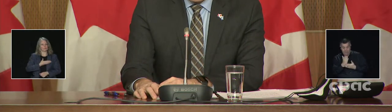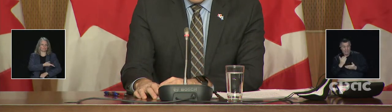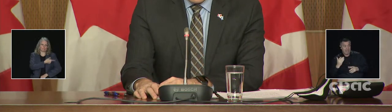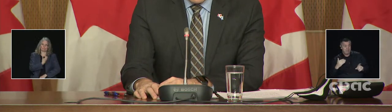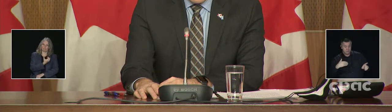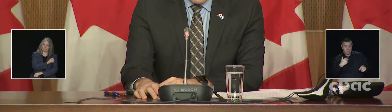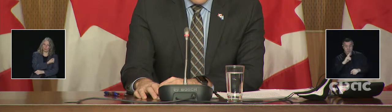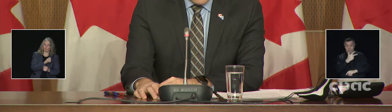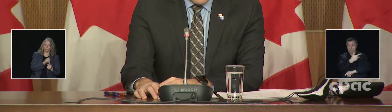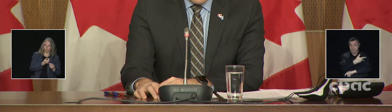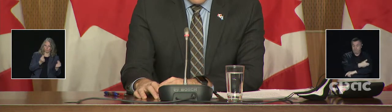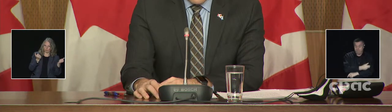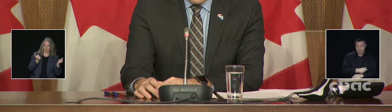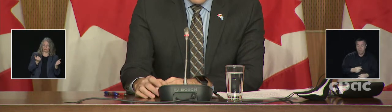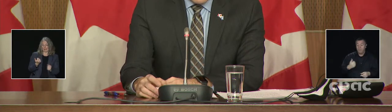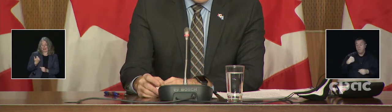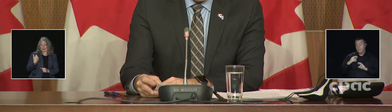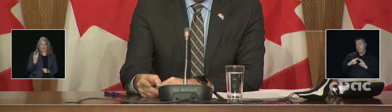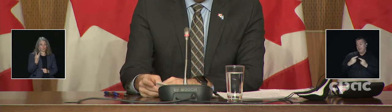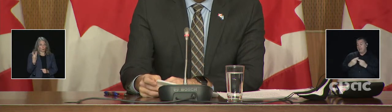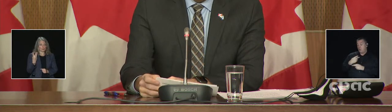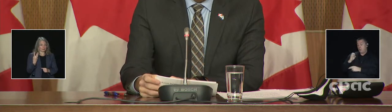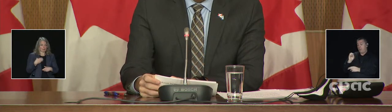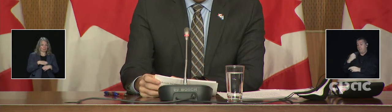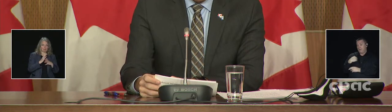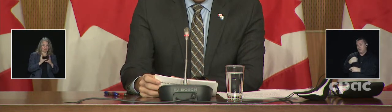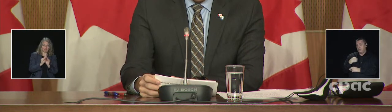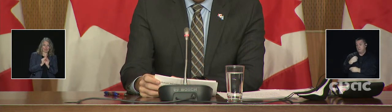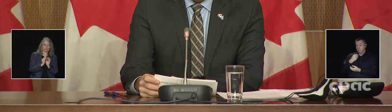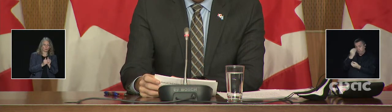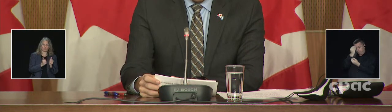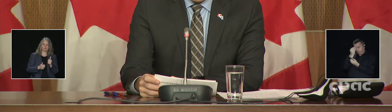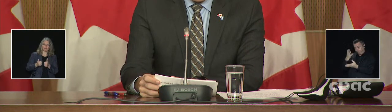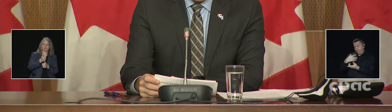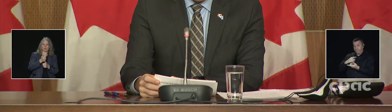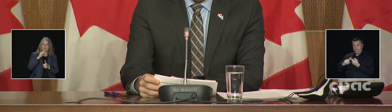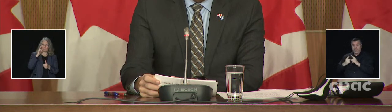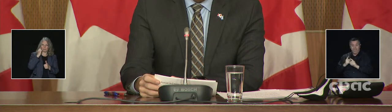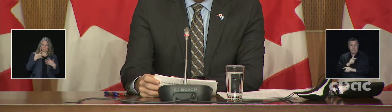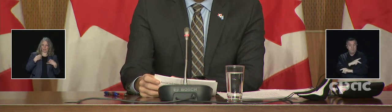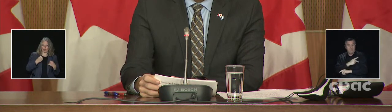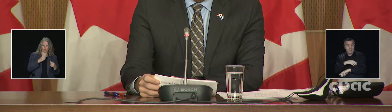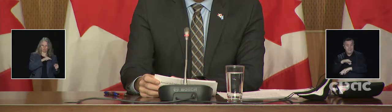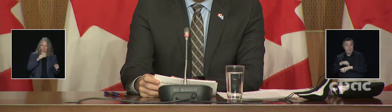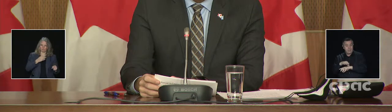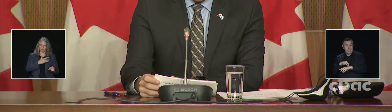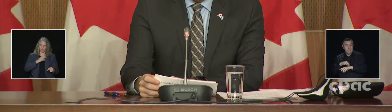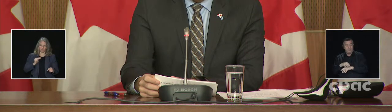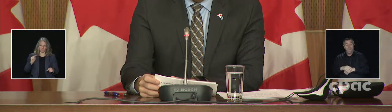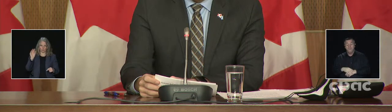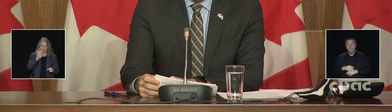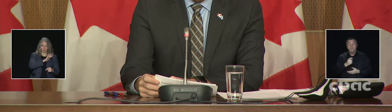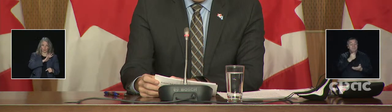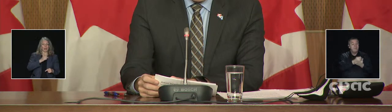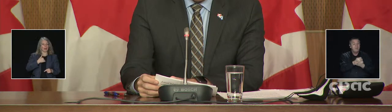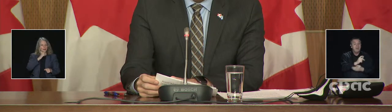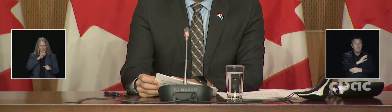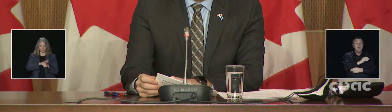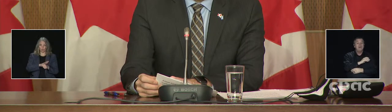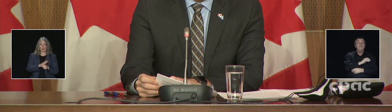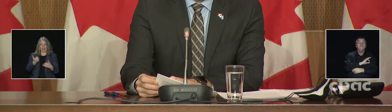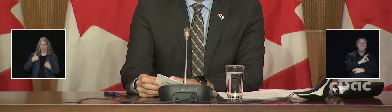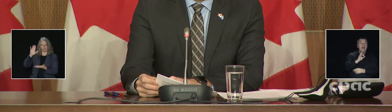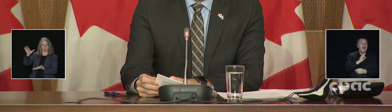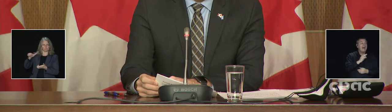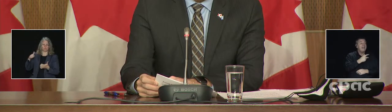on Wednesday, I reassured my provincial and territorial colleagues that the federal supply of vaccines is ready